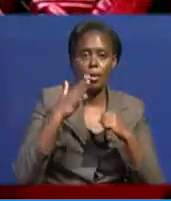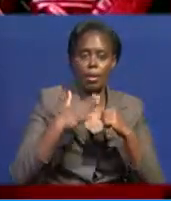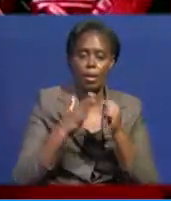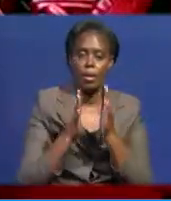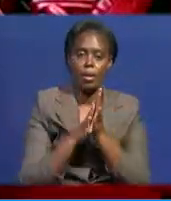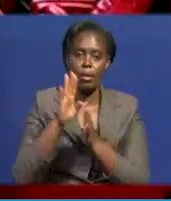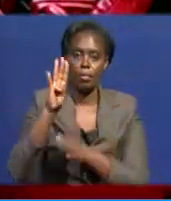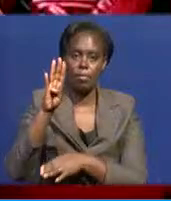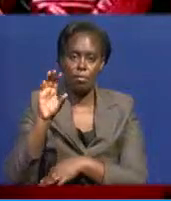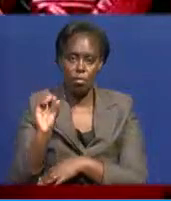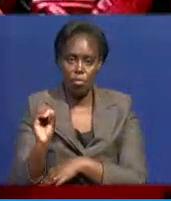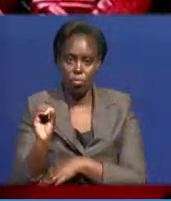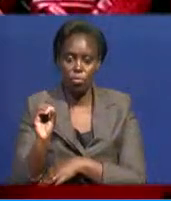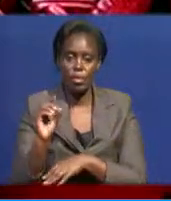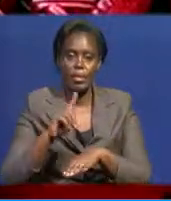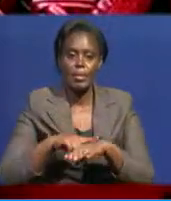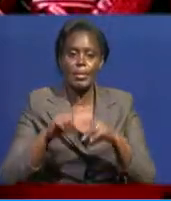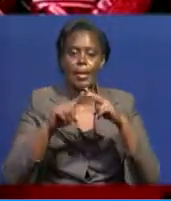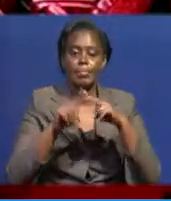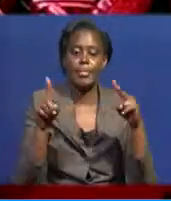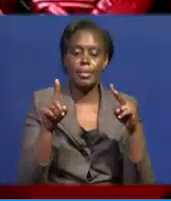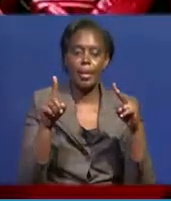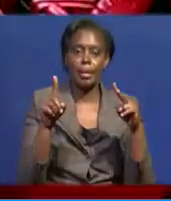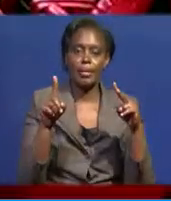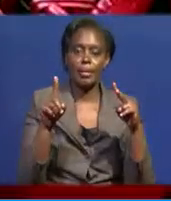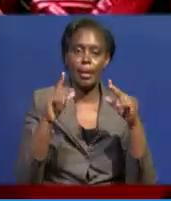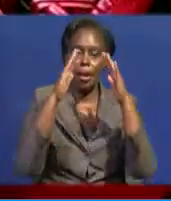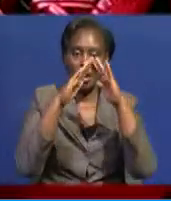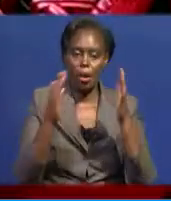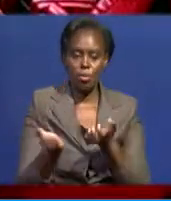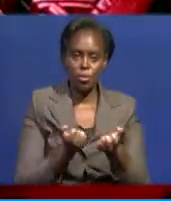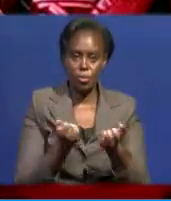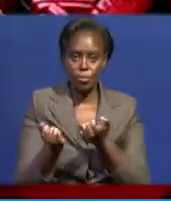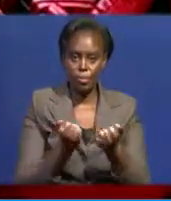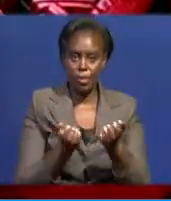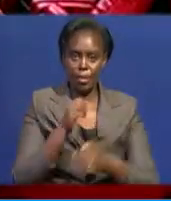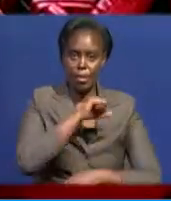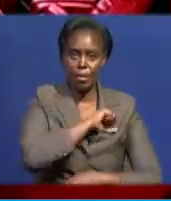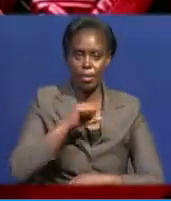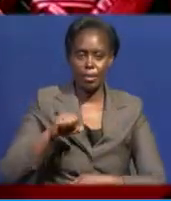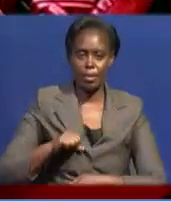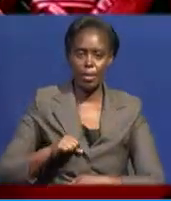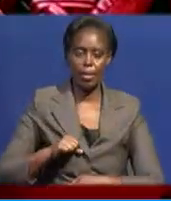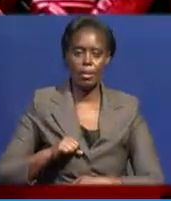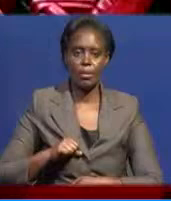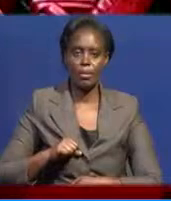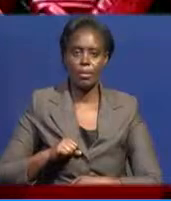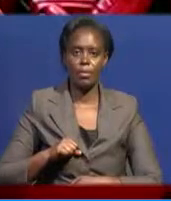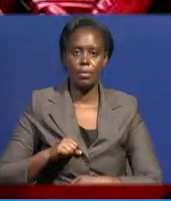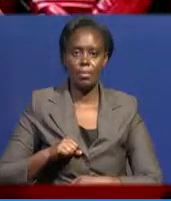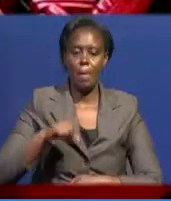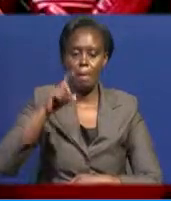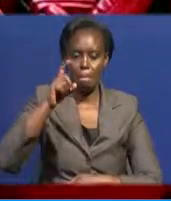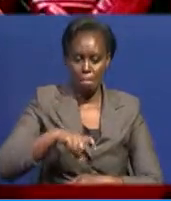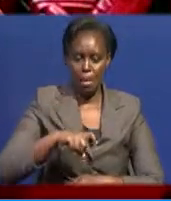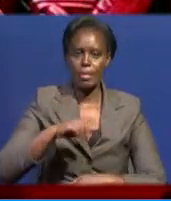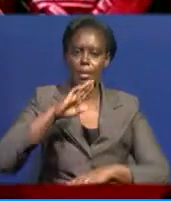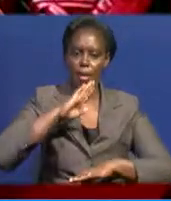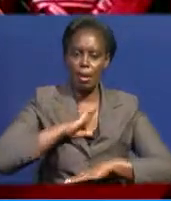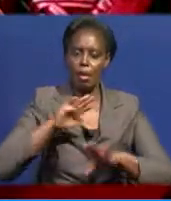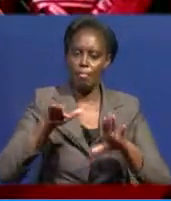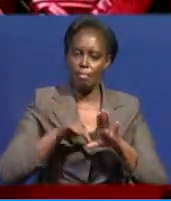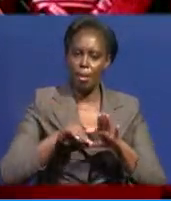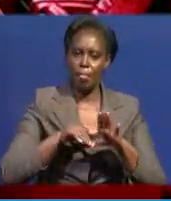40, that are the commencement of the House business, that is the Senate House business. The quorum of the Senate shall